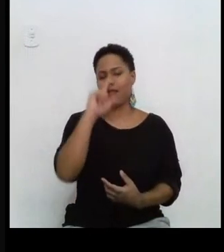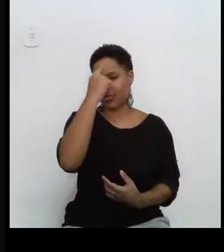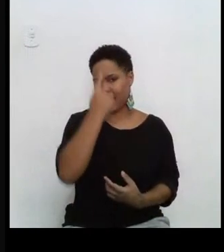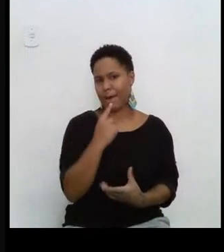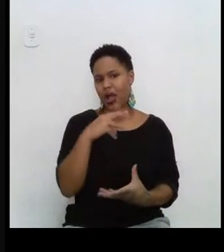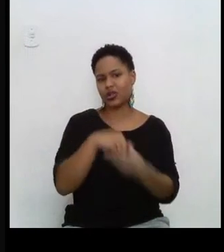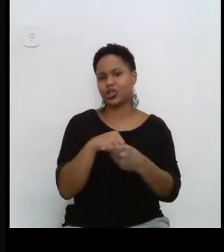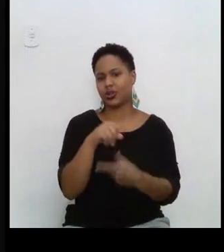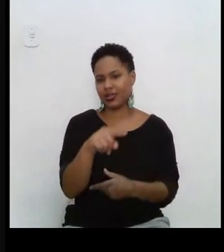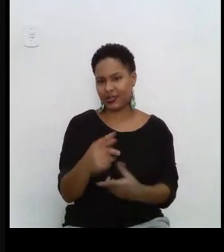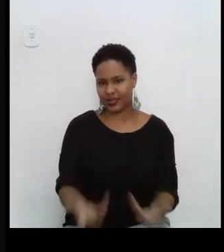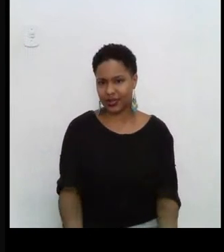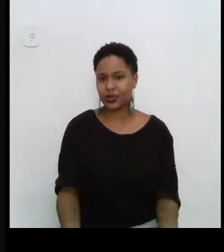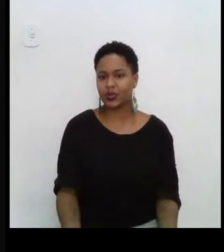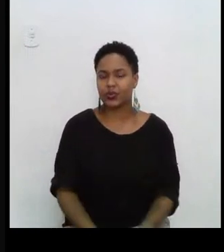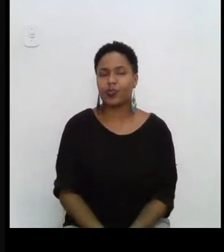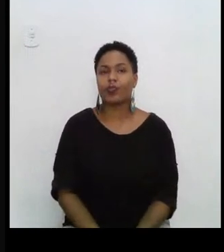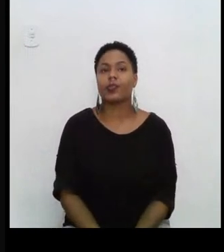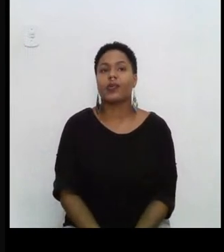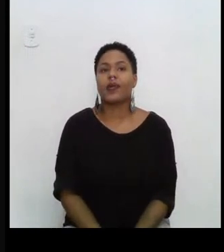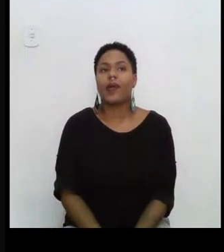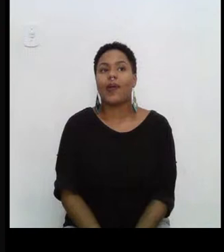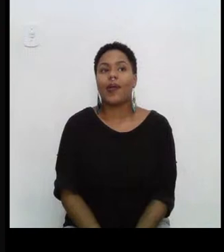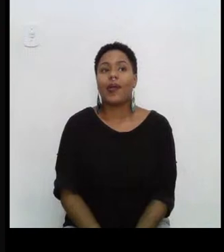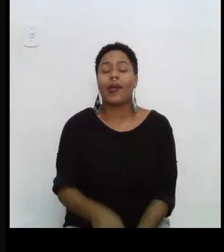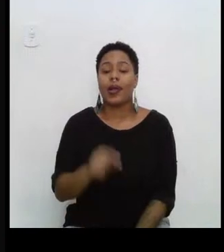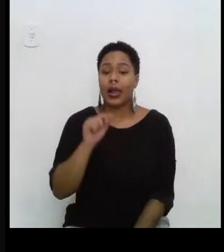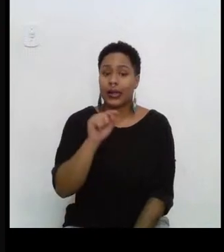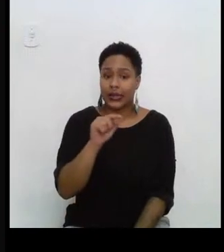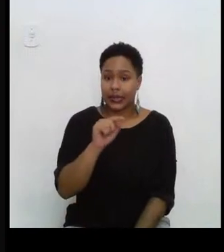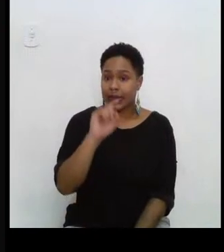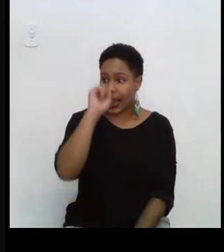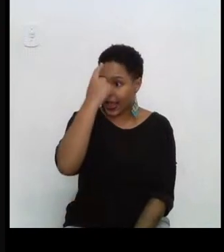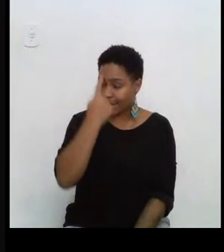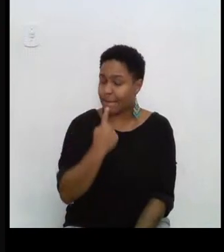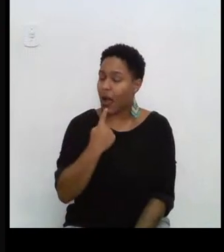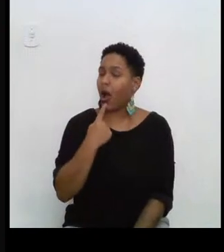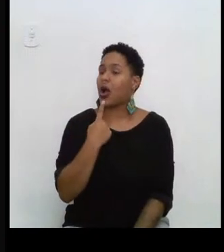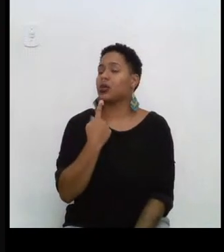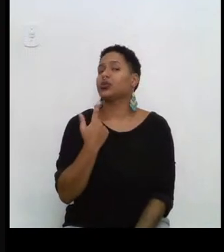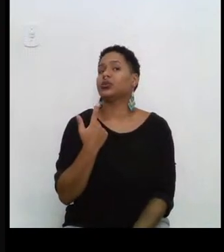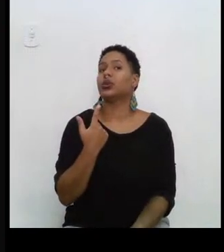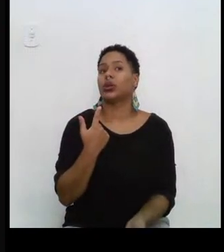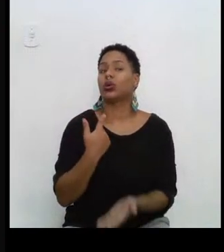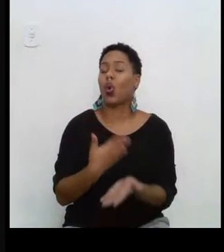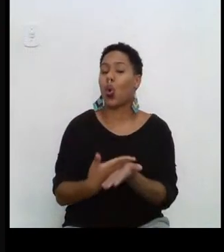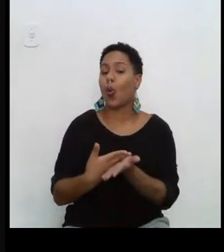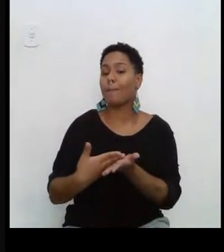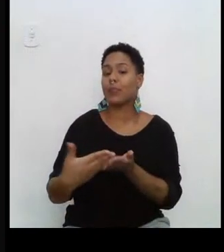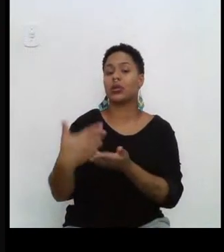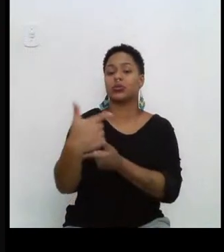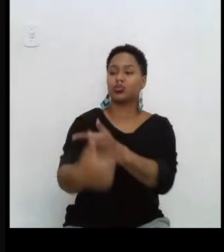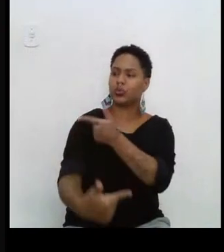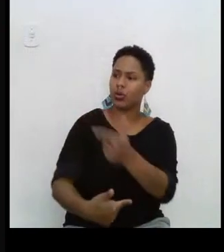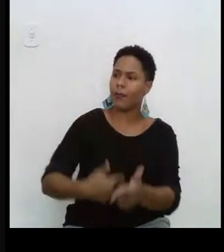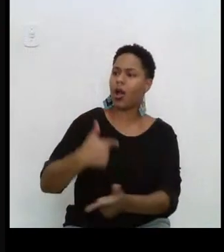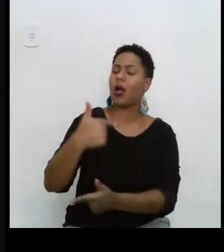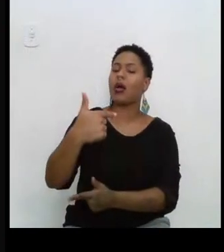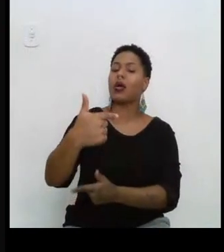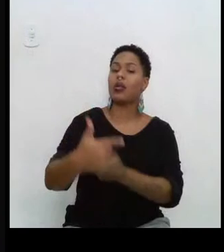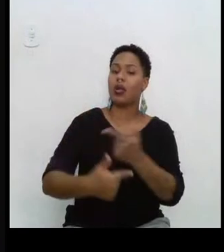events we can Walk around with me and just House The King House The King house in